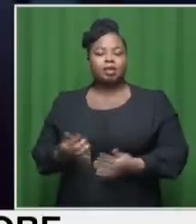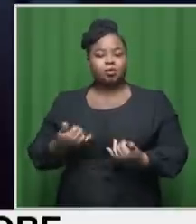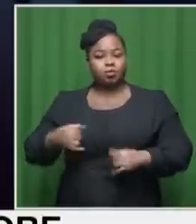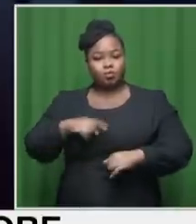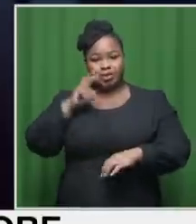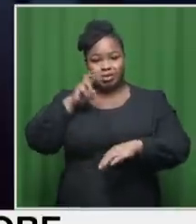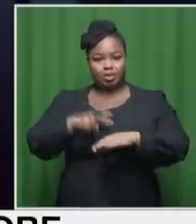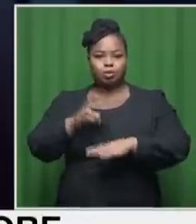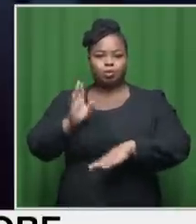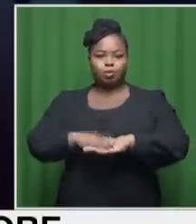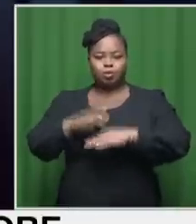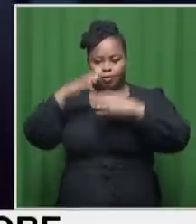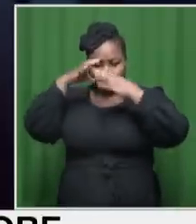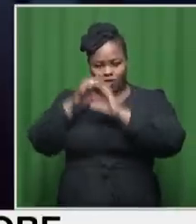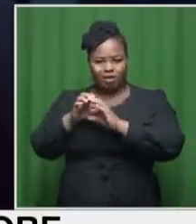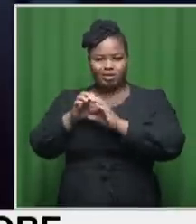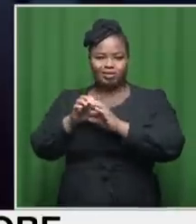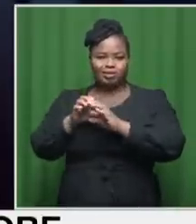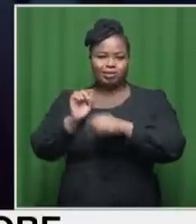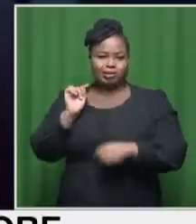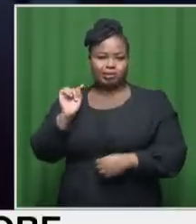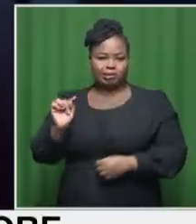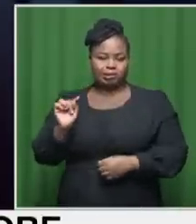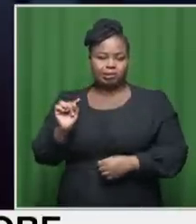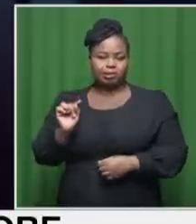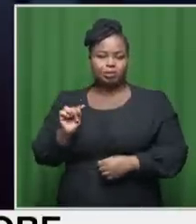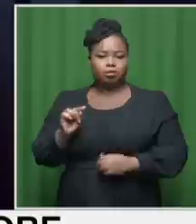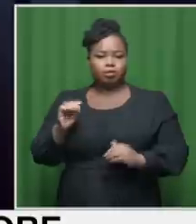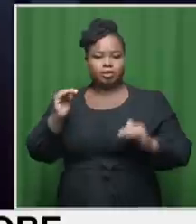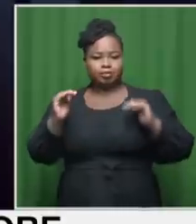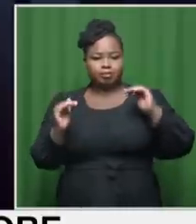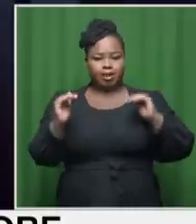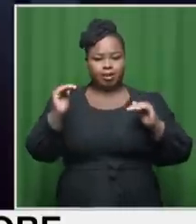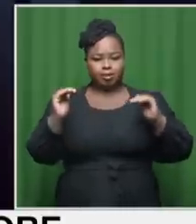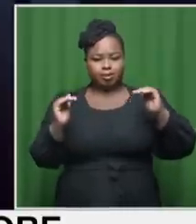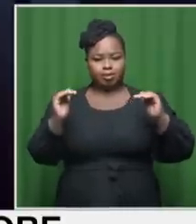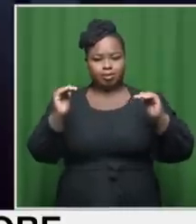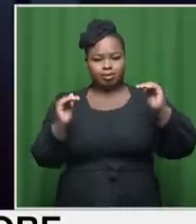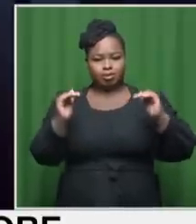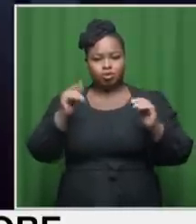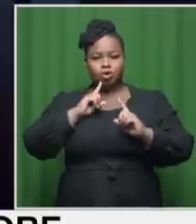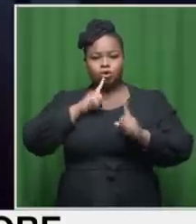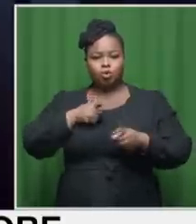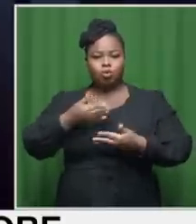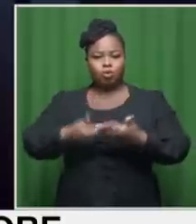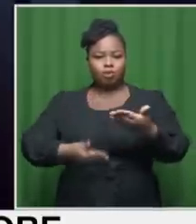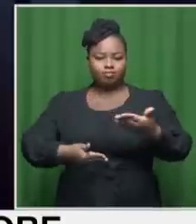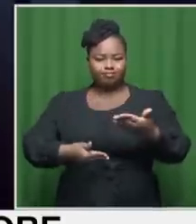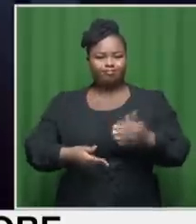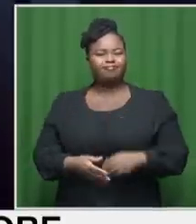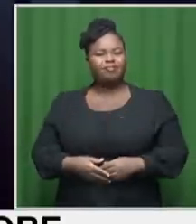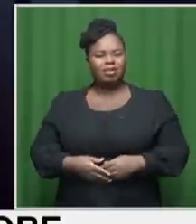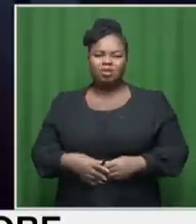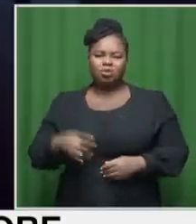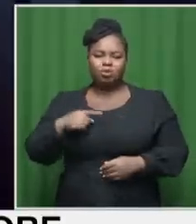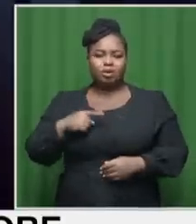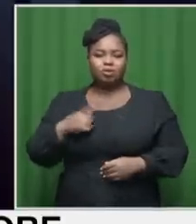to create a focus on is to create a balance in terms of that order book, so that it is not